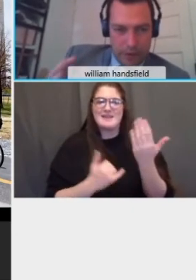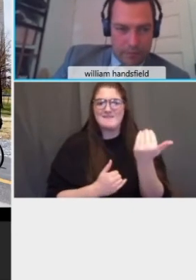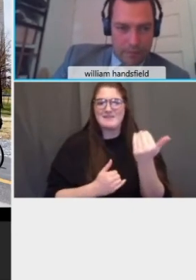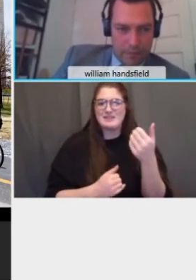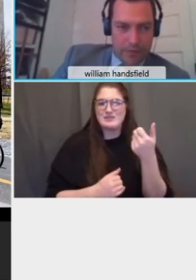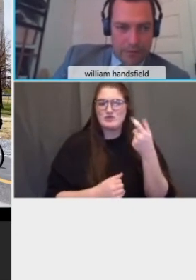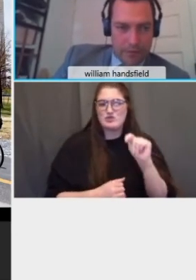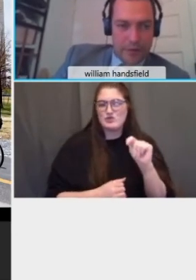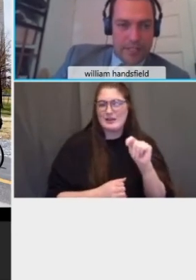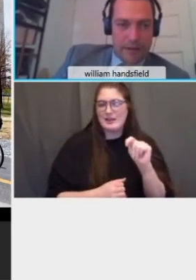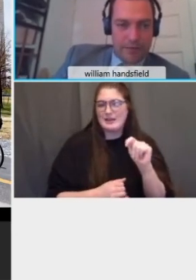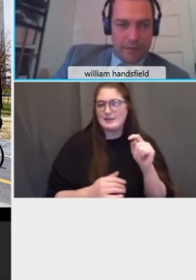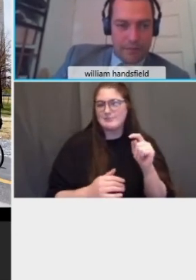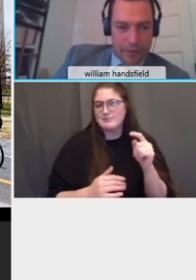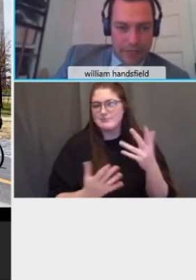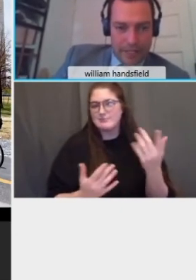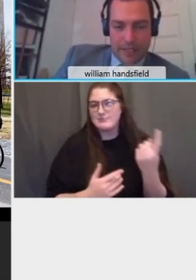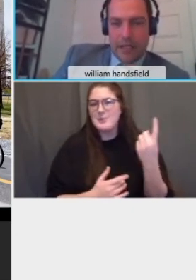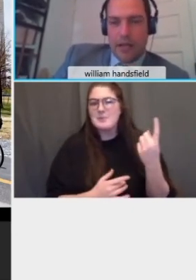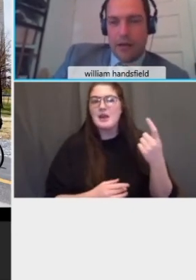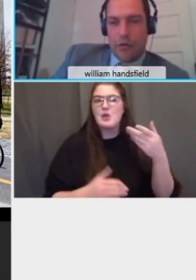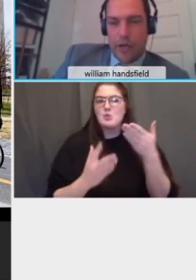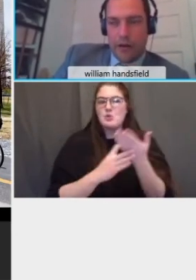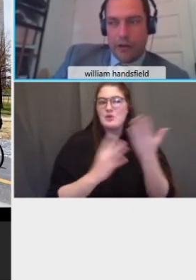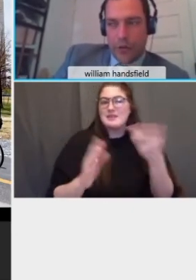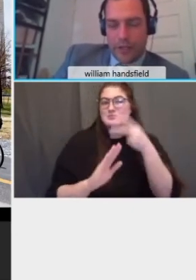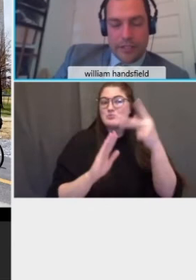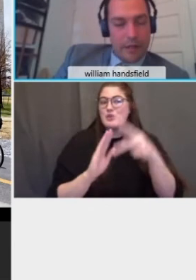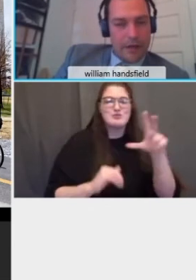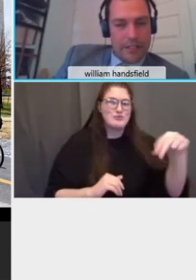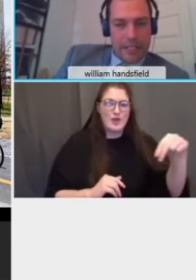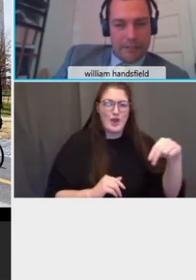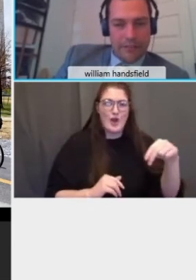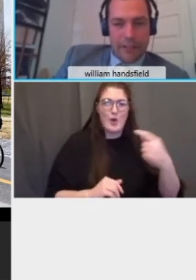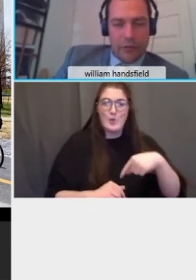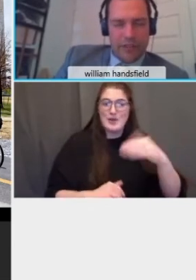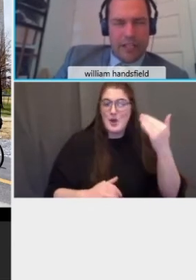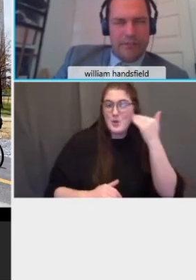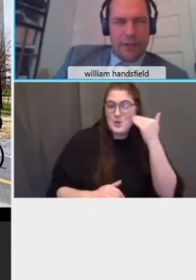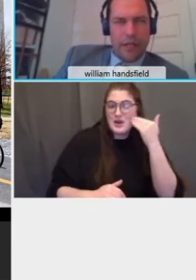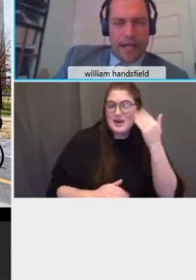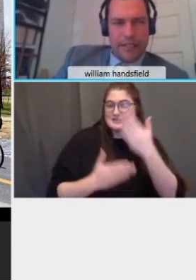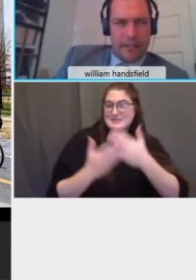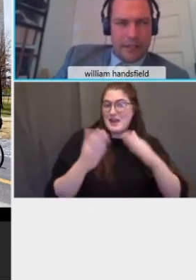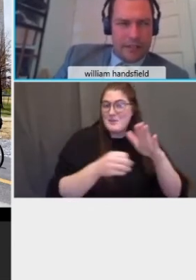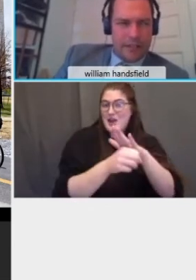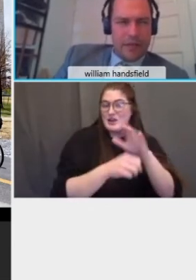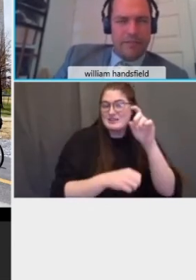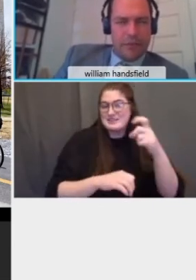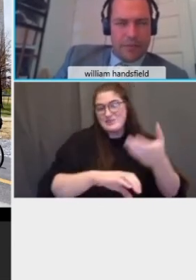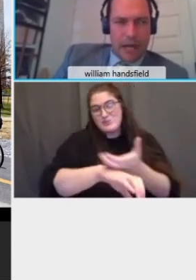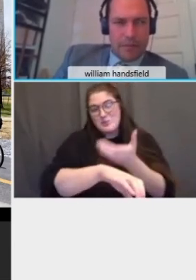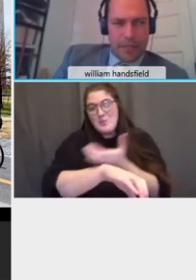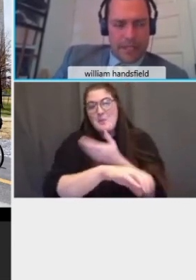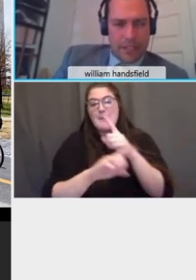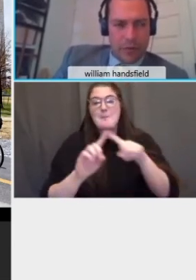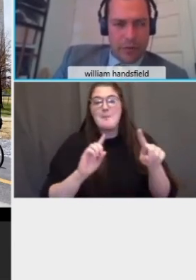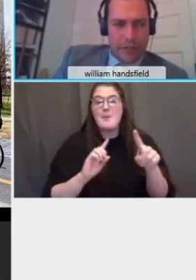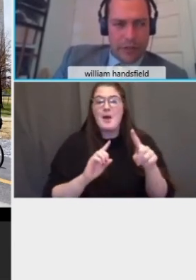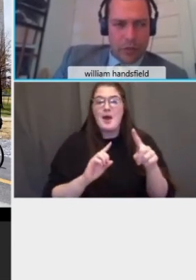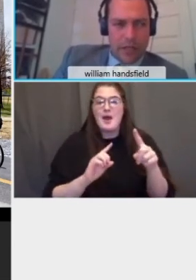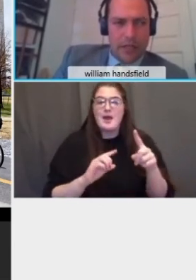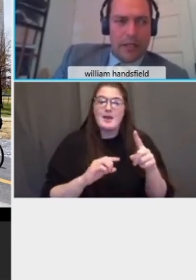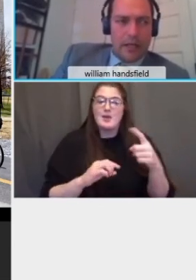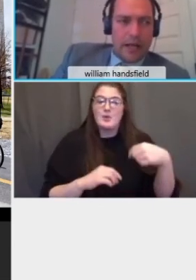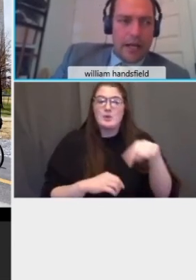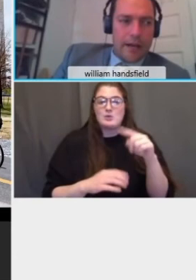going to, through this effort, build this. We are aware that some areas need refreshing. We did a few last year. There's going to be a few spot places where